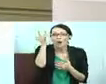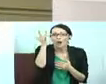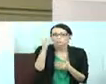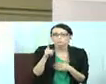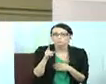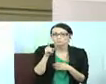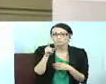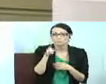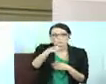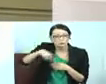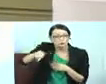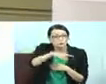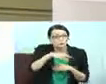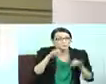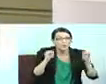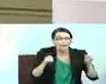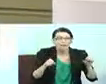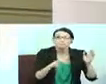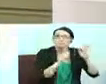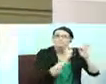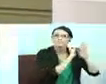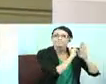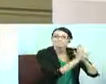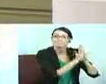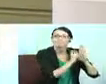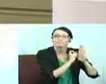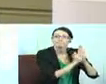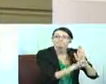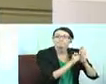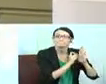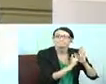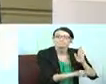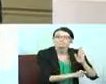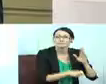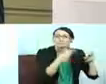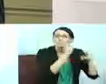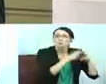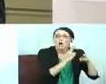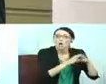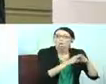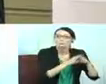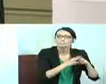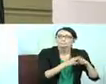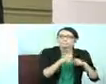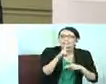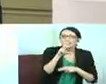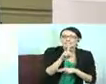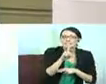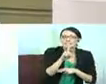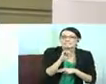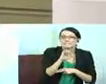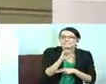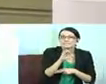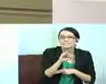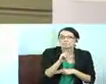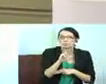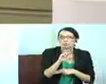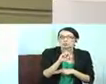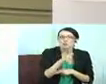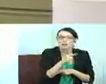can write on these forms. They're called Discerning Our Motivating Vision. And